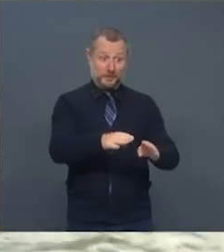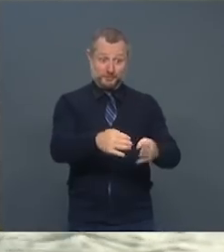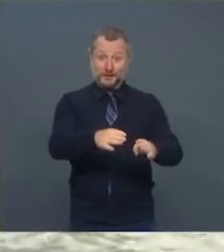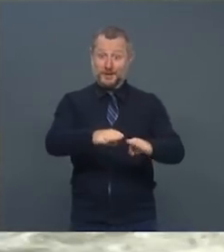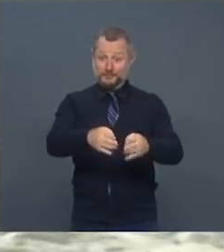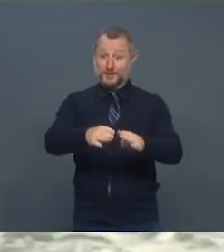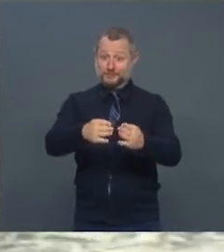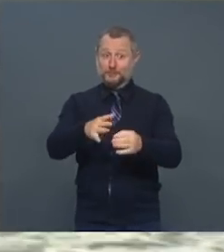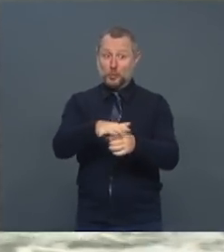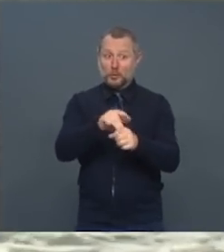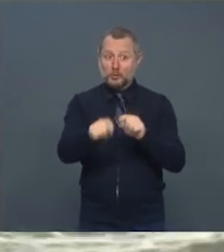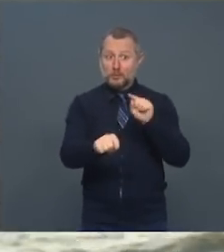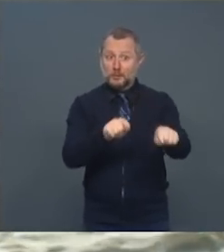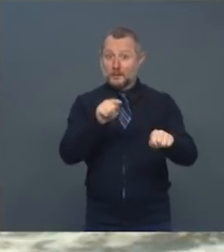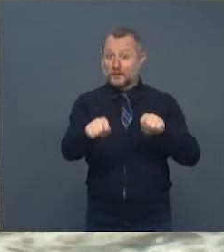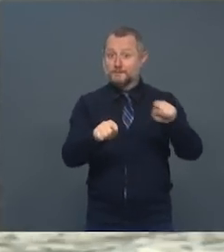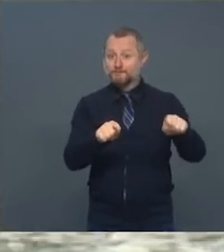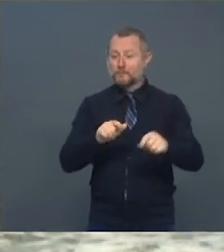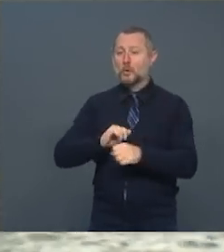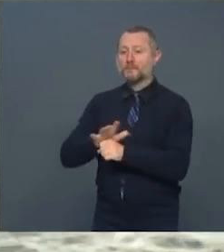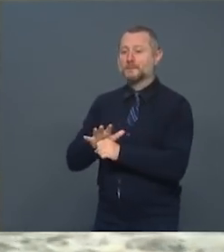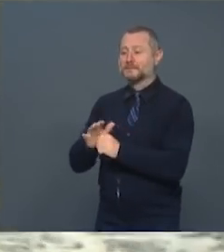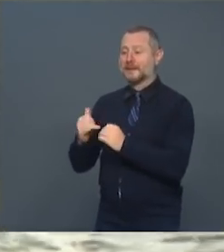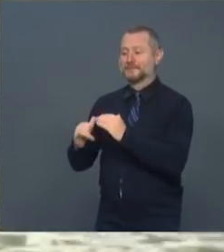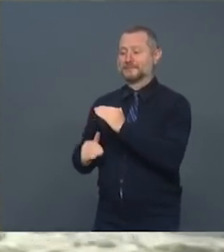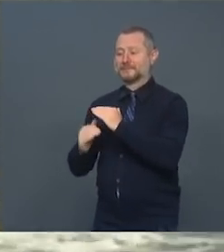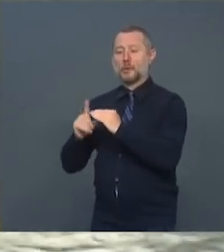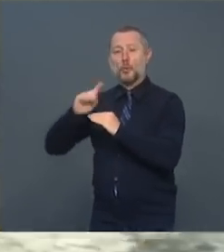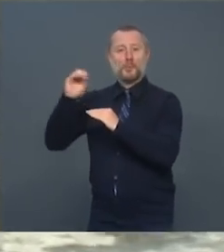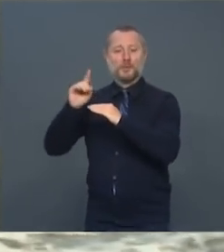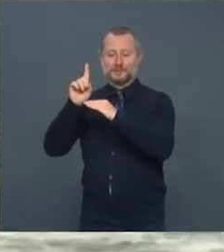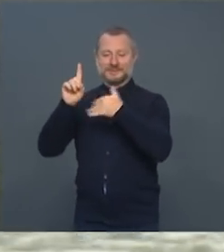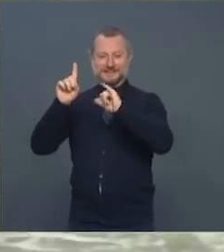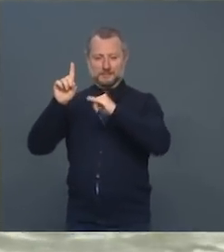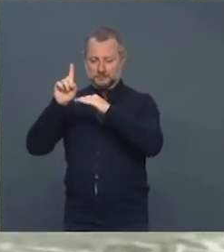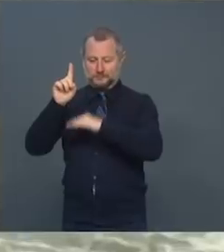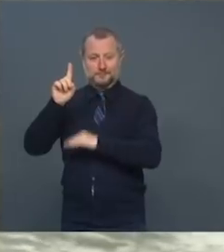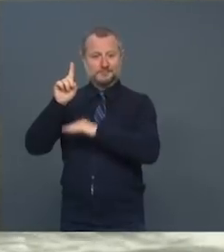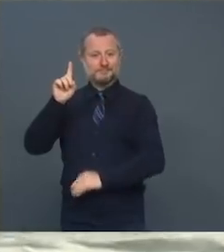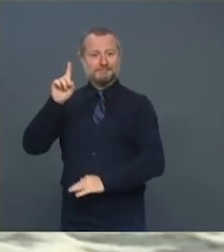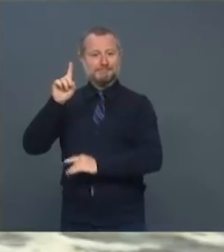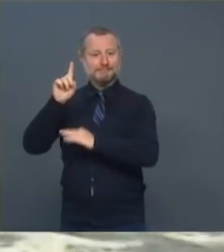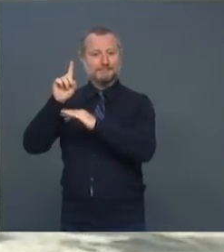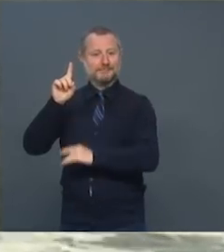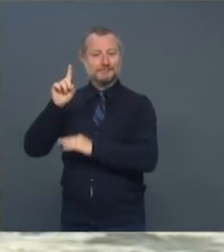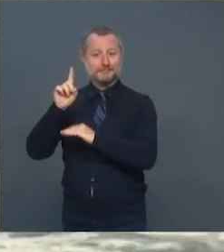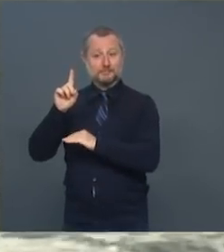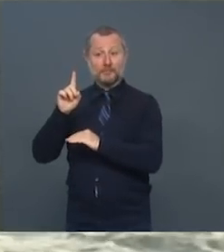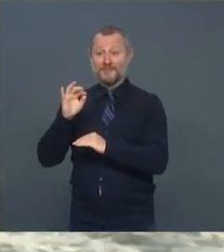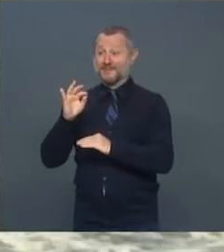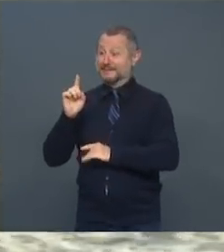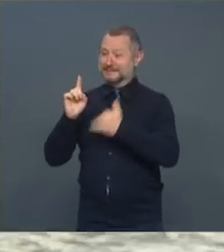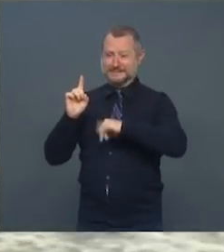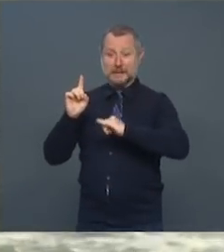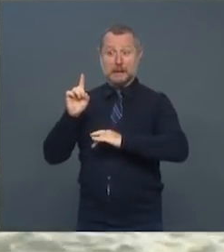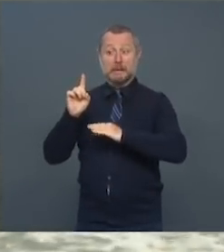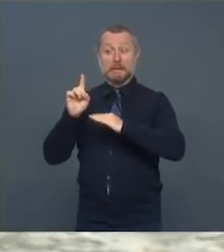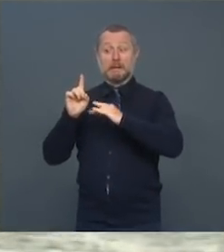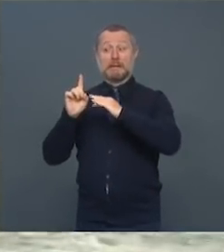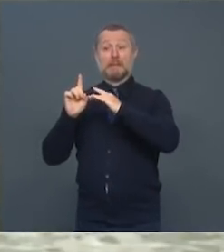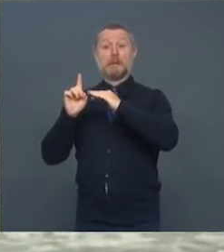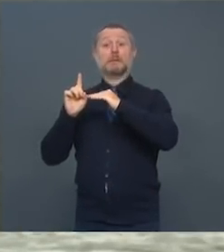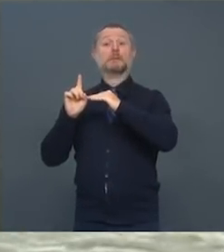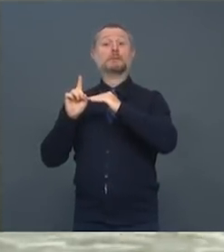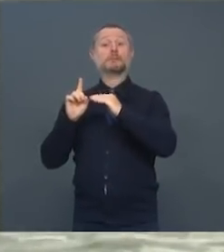economic activity as you can to go up to that 1% infection rate. 1%